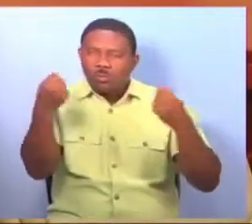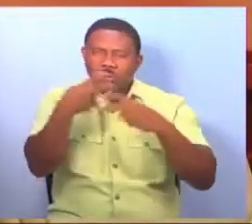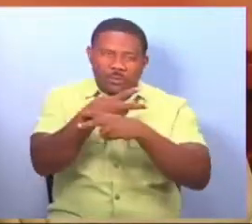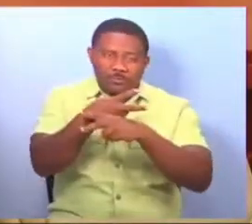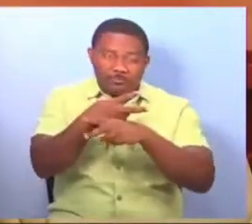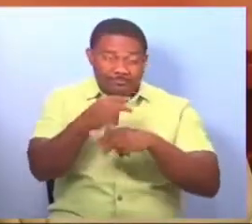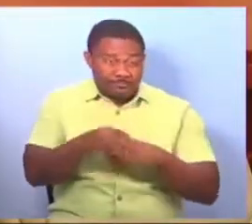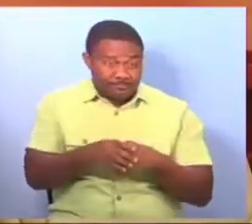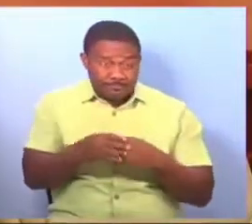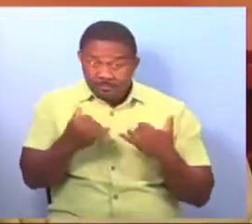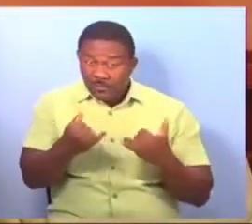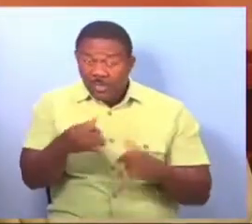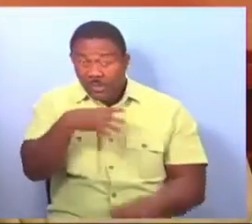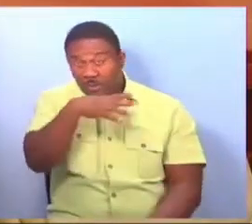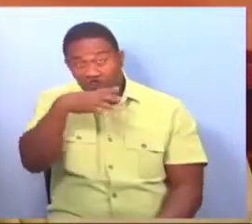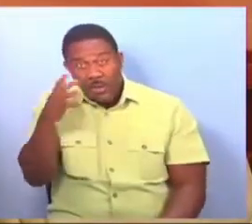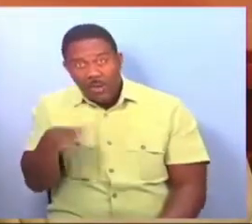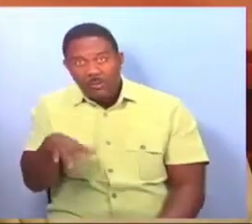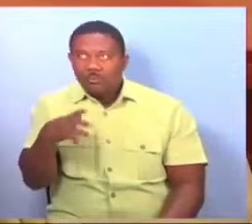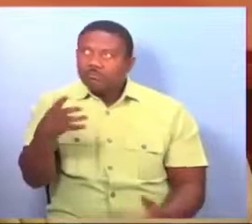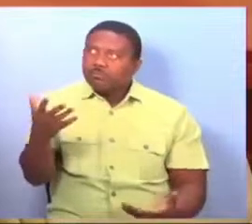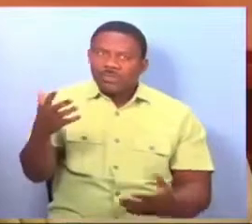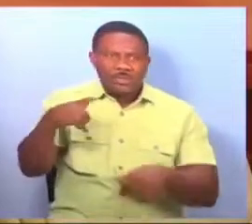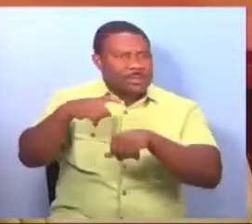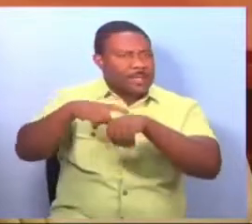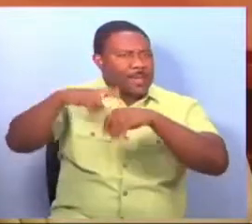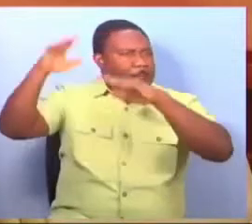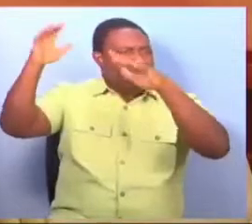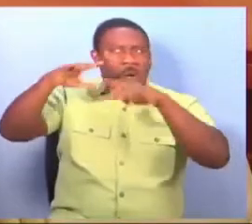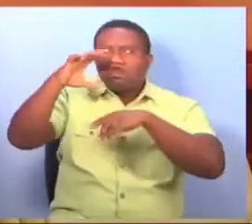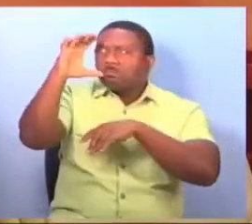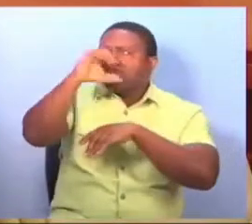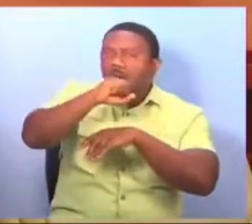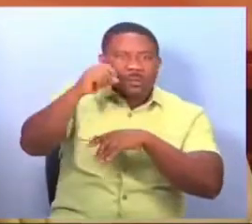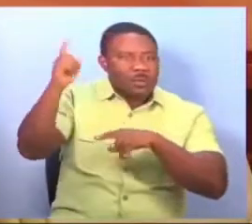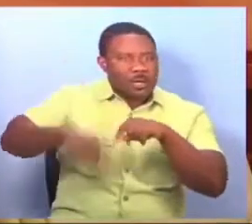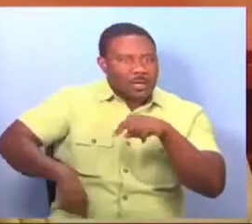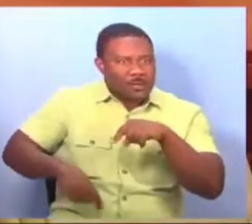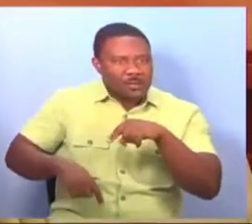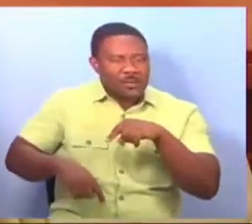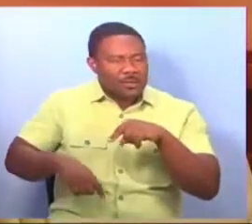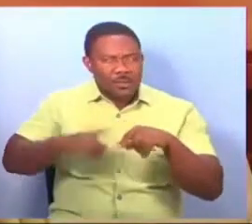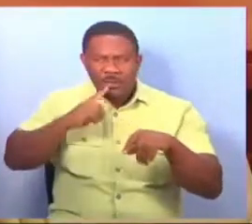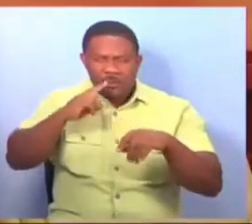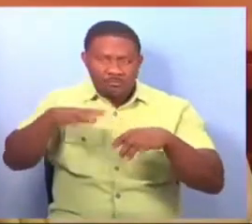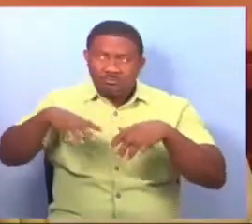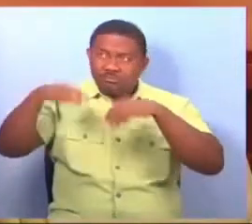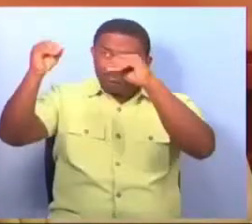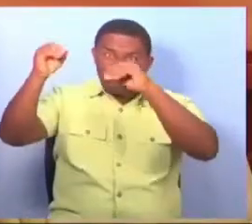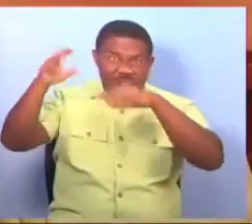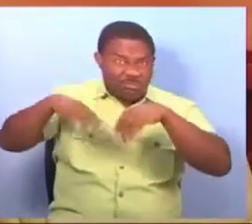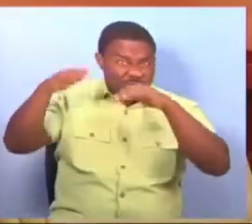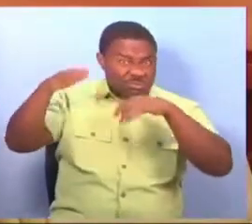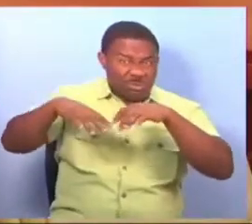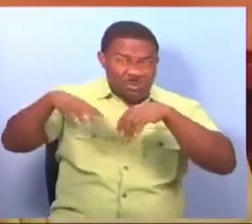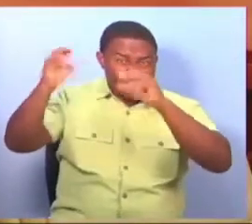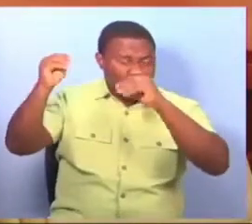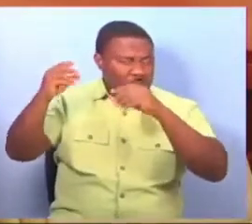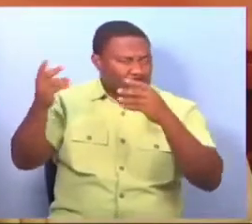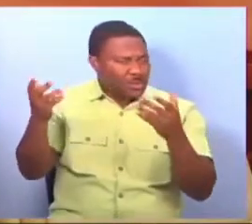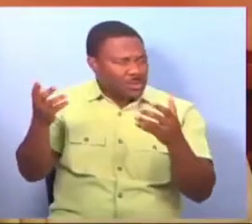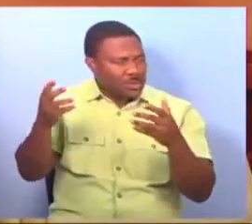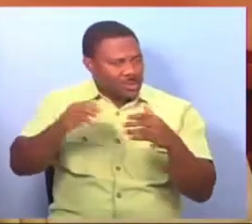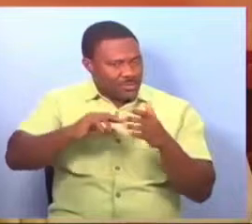farmers can no longer predict, the fact that rainfall patterns have tremendously changed, it tells you that productivity is